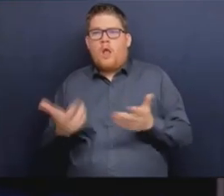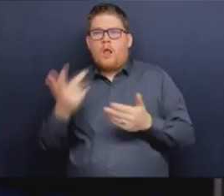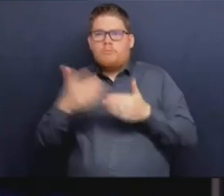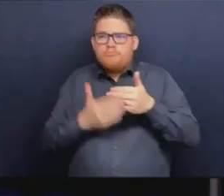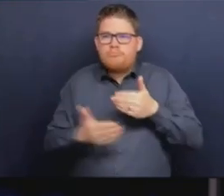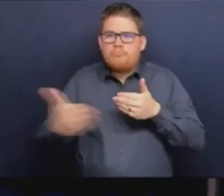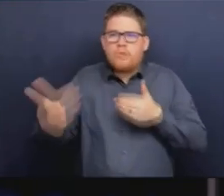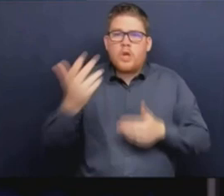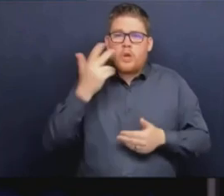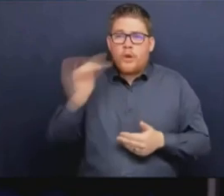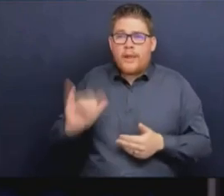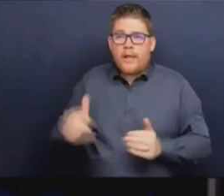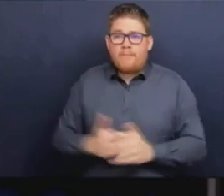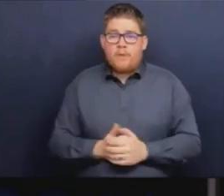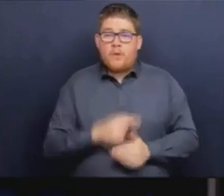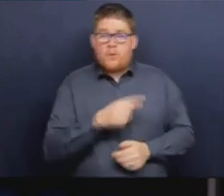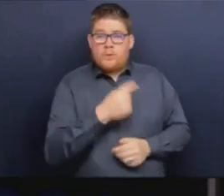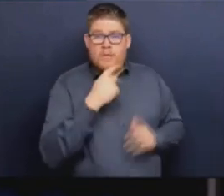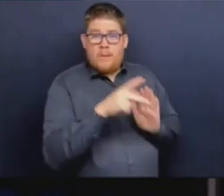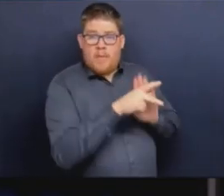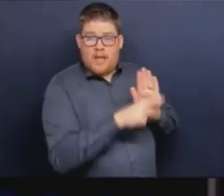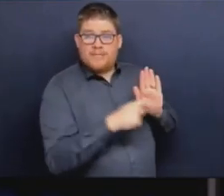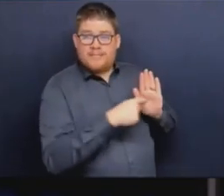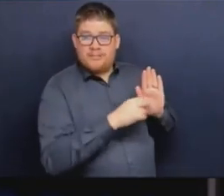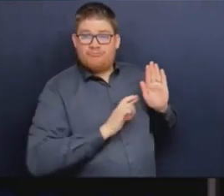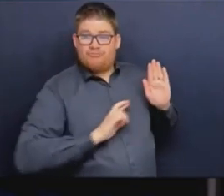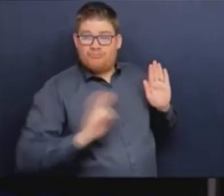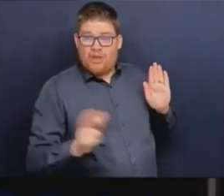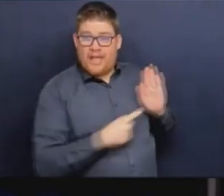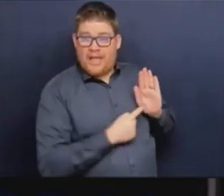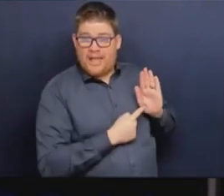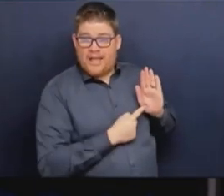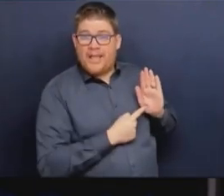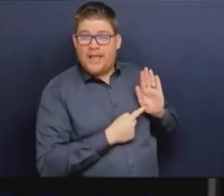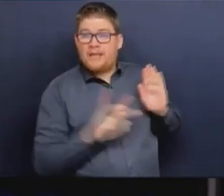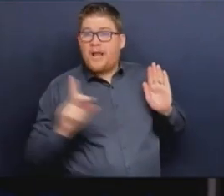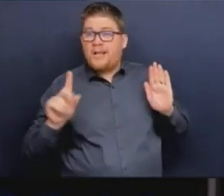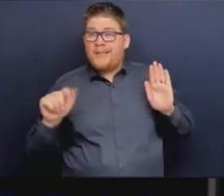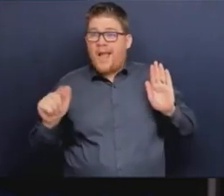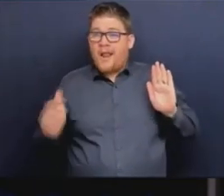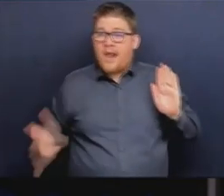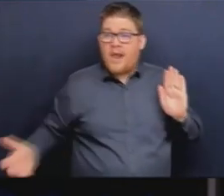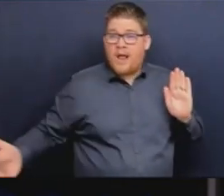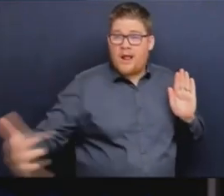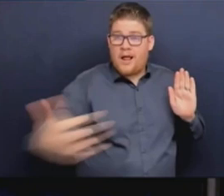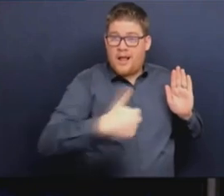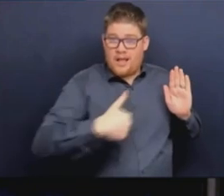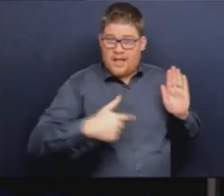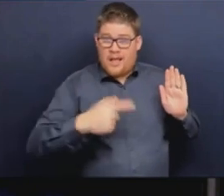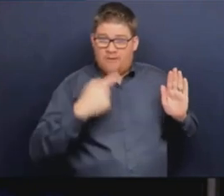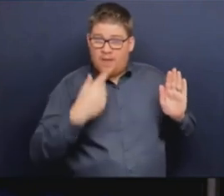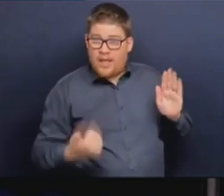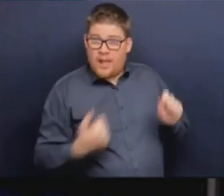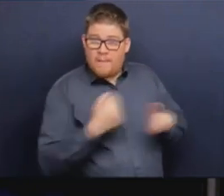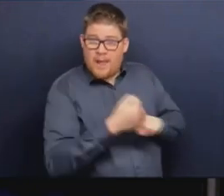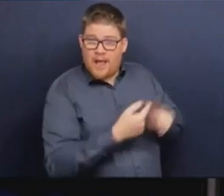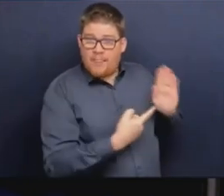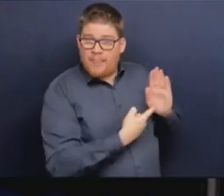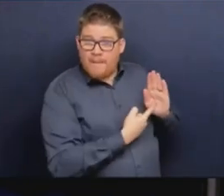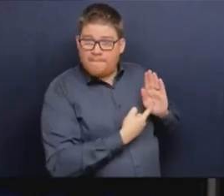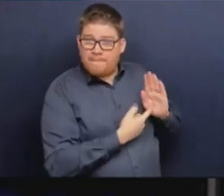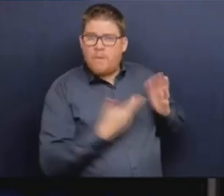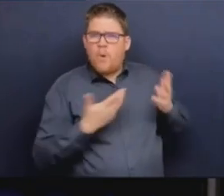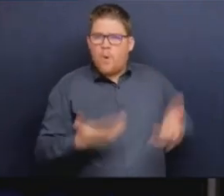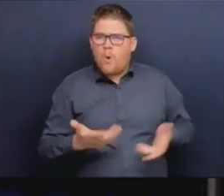data will give the evidence to back it up, or will there be new policies written, and are there any in particular that you're thinking might be